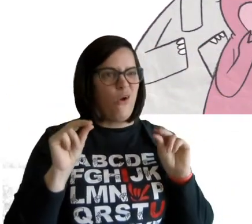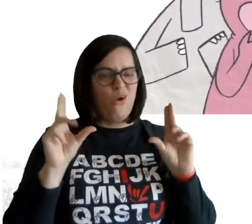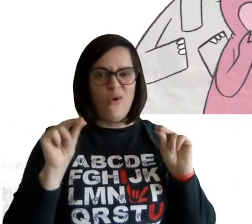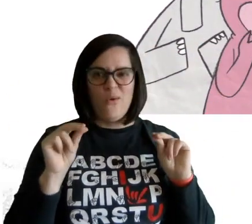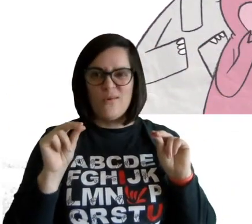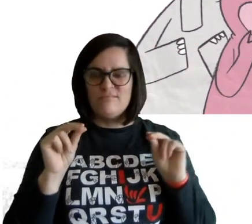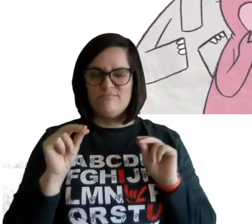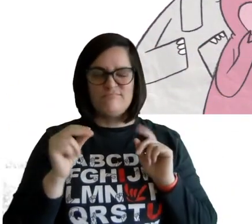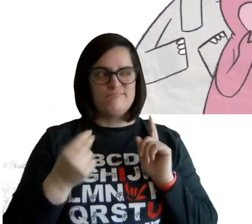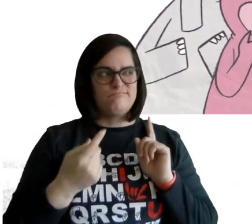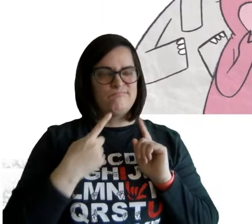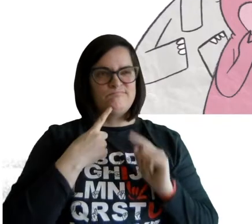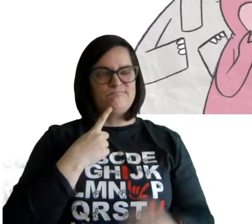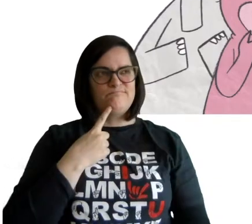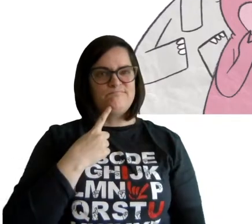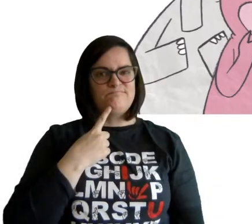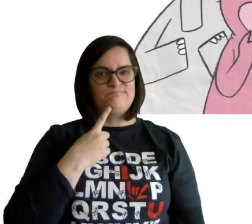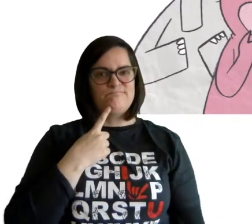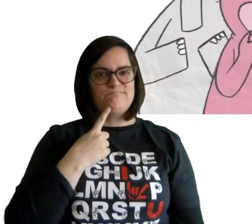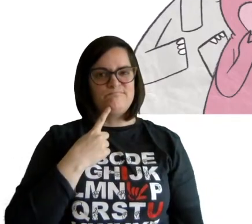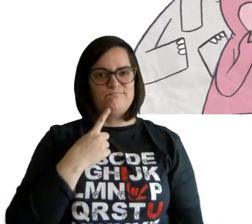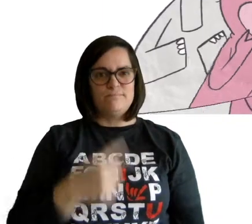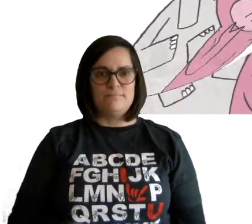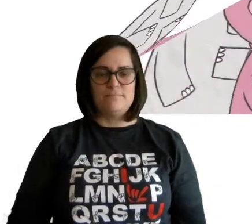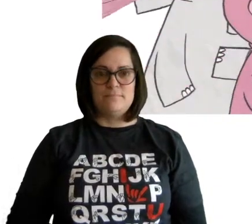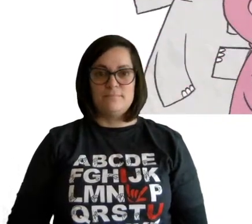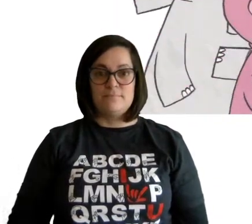No, it is...